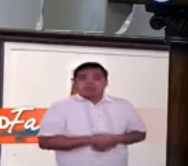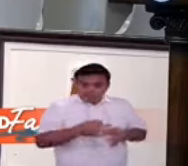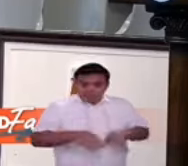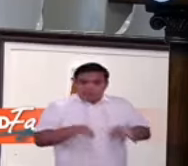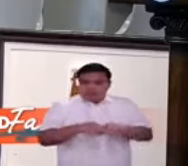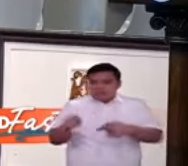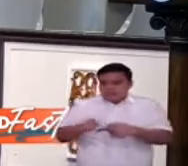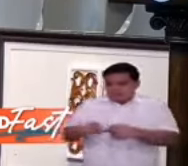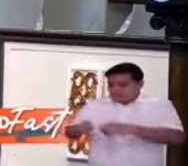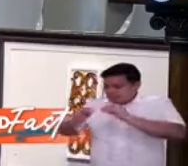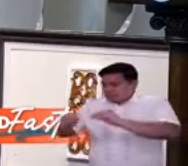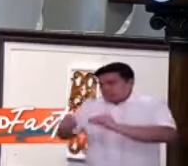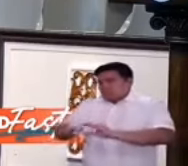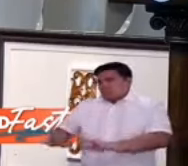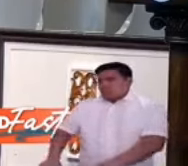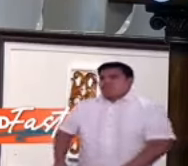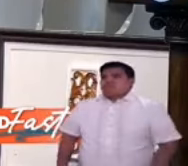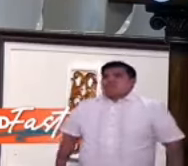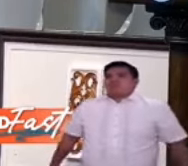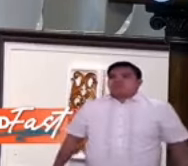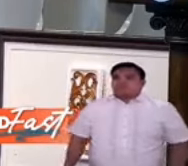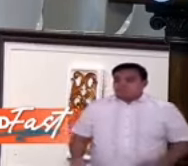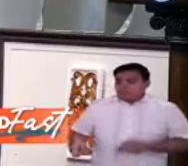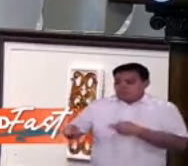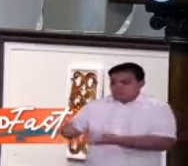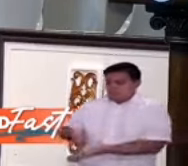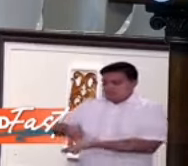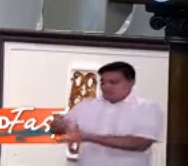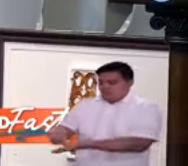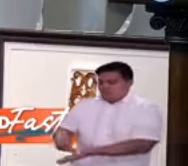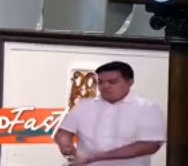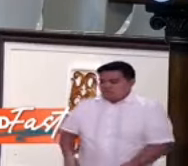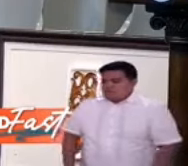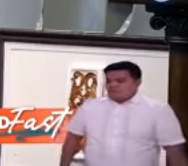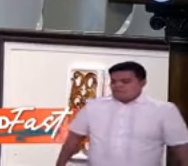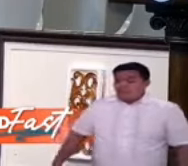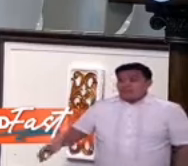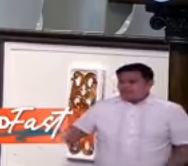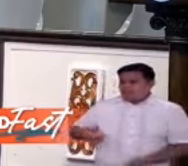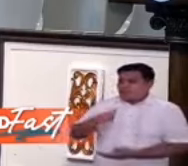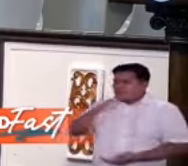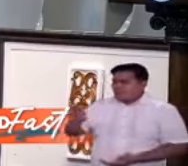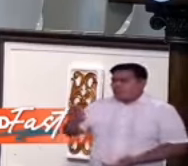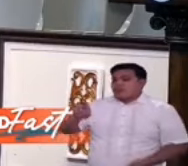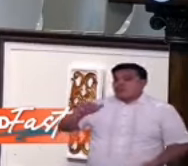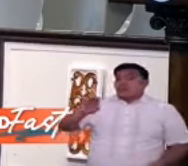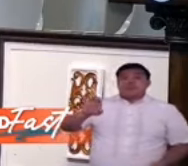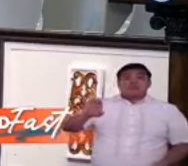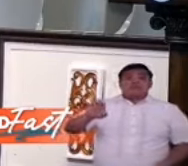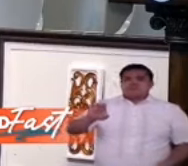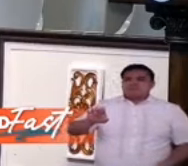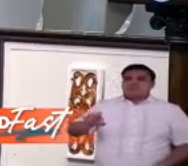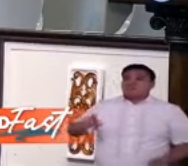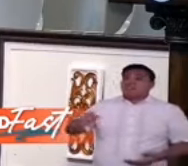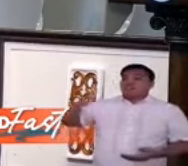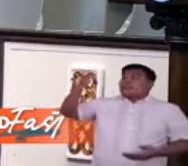Train them while they're young. Give them rewards if they memorize. Dili na bribe. Don't you know that God